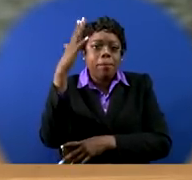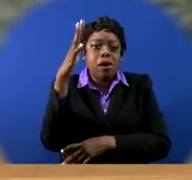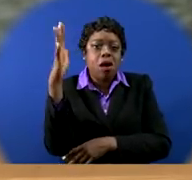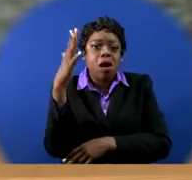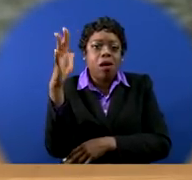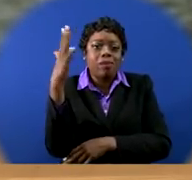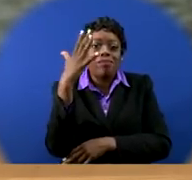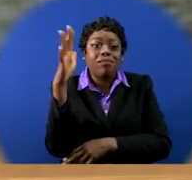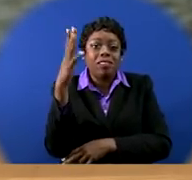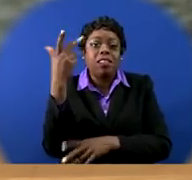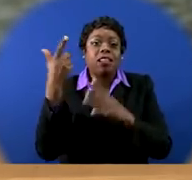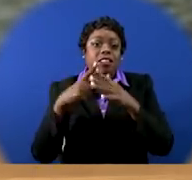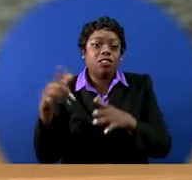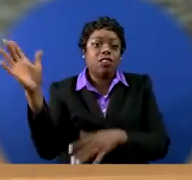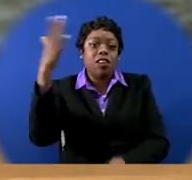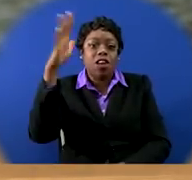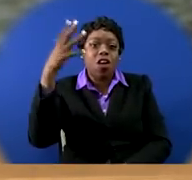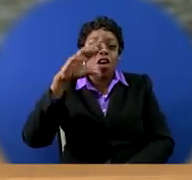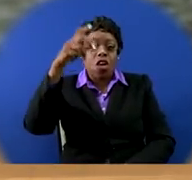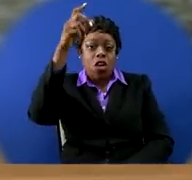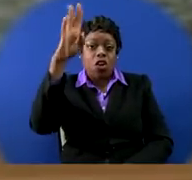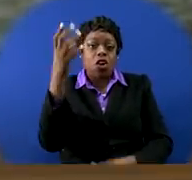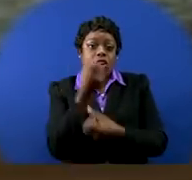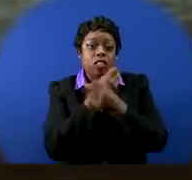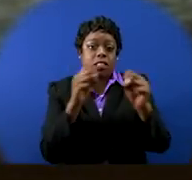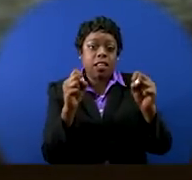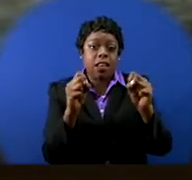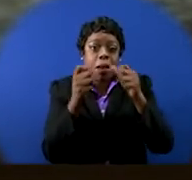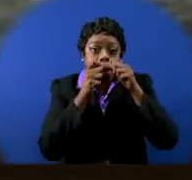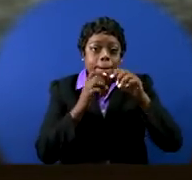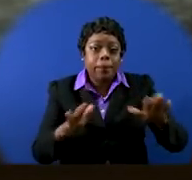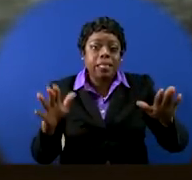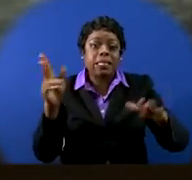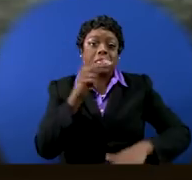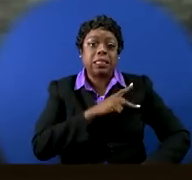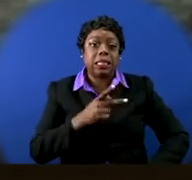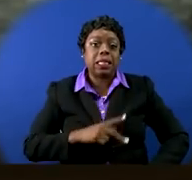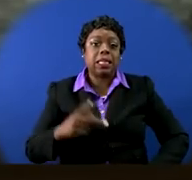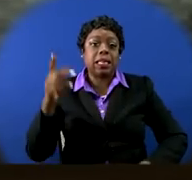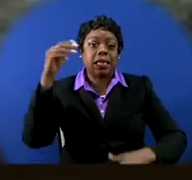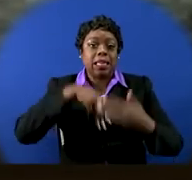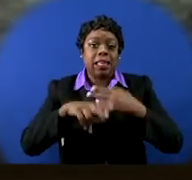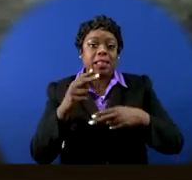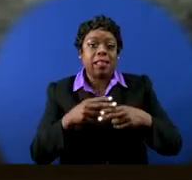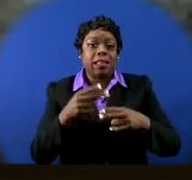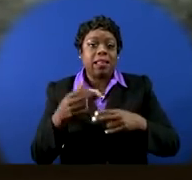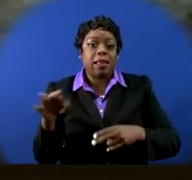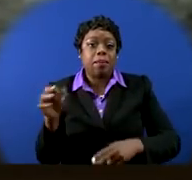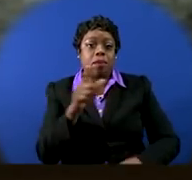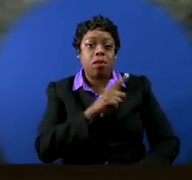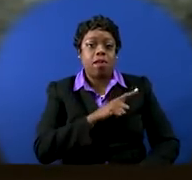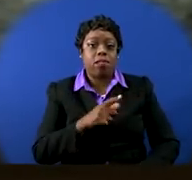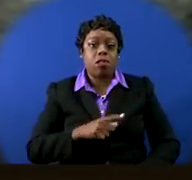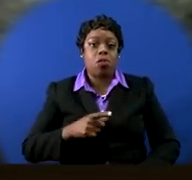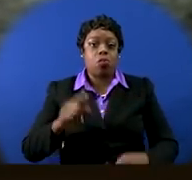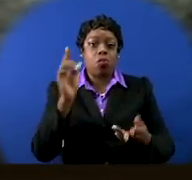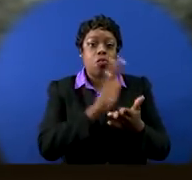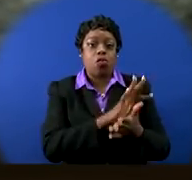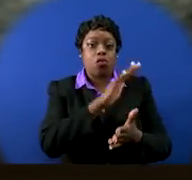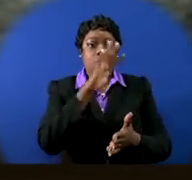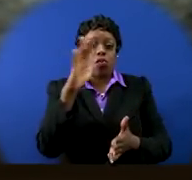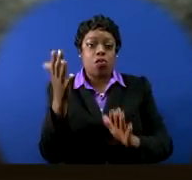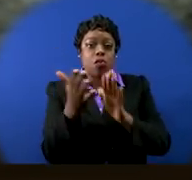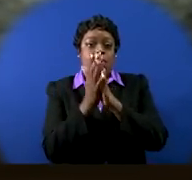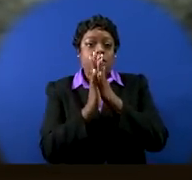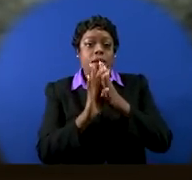wave the palms. They begin to say, Hosanna. Blessed is the King who comes in the name of the Lord. Glory and peace all over this place. And now, when they